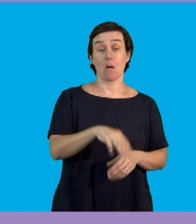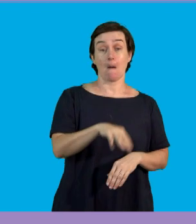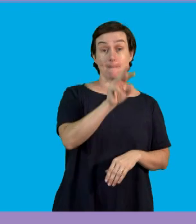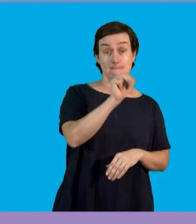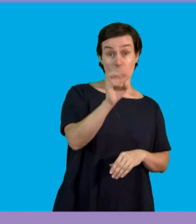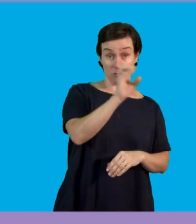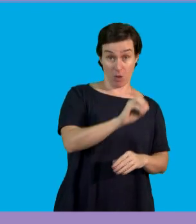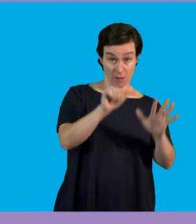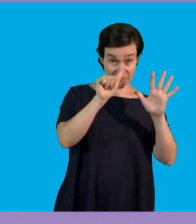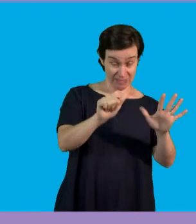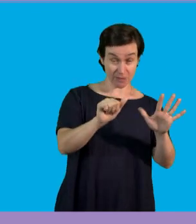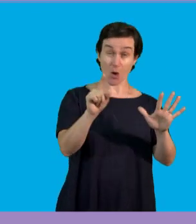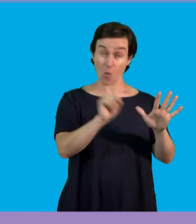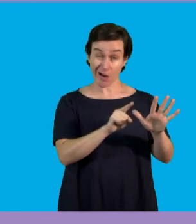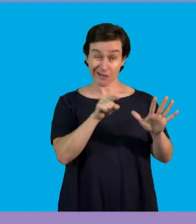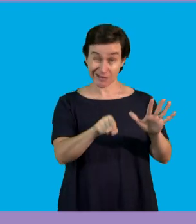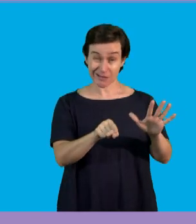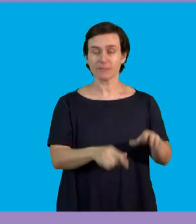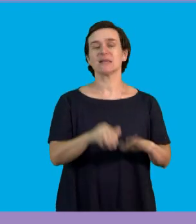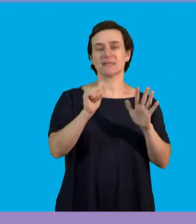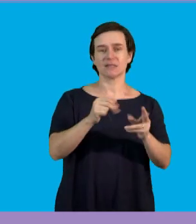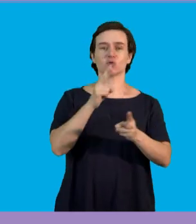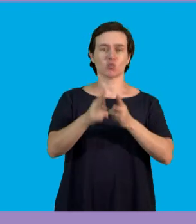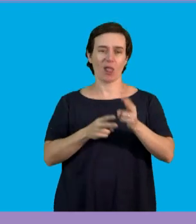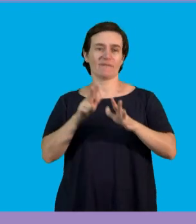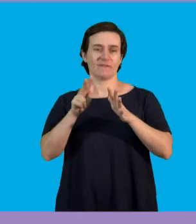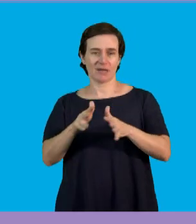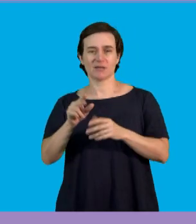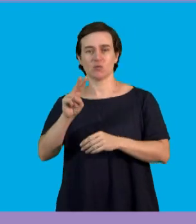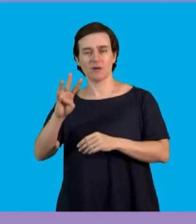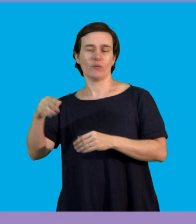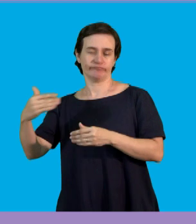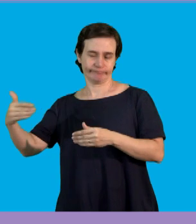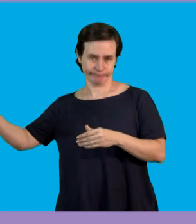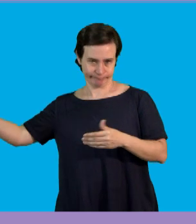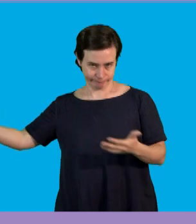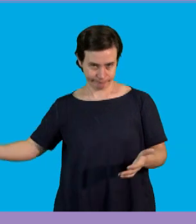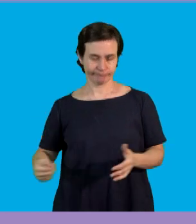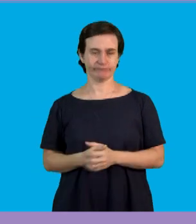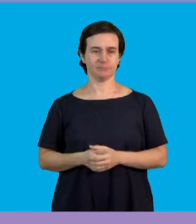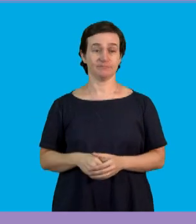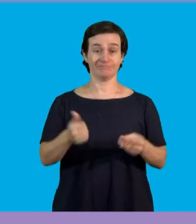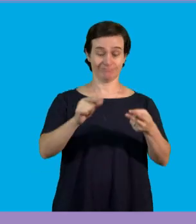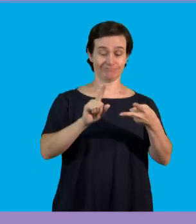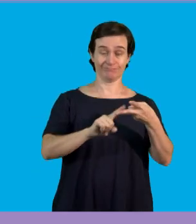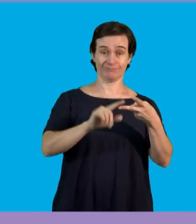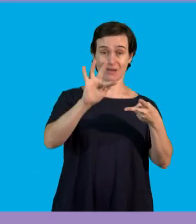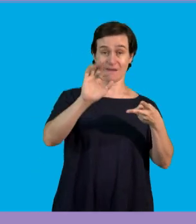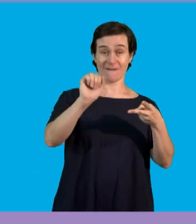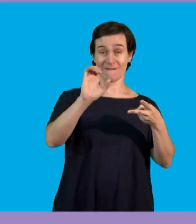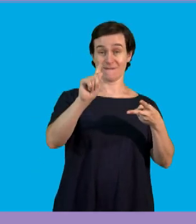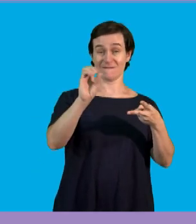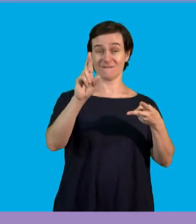we use M as a symbol, would be 6, 12, 18, 24, and that list can continue.